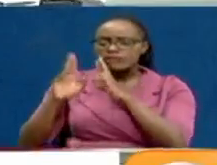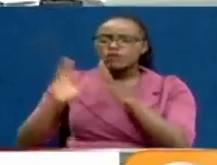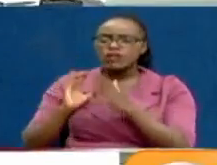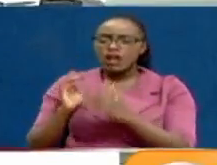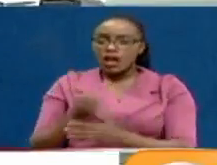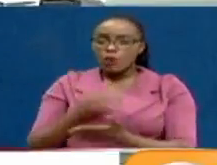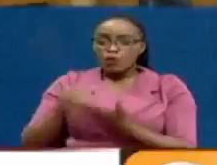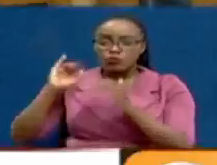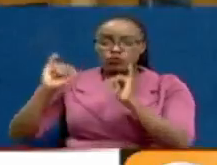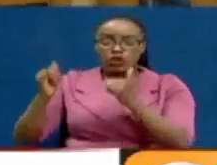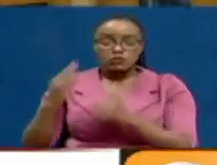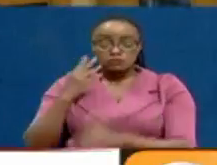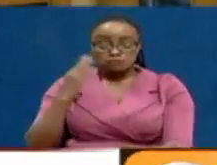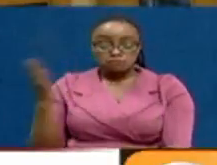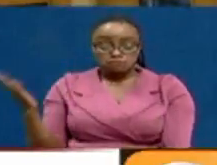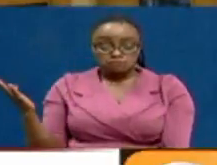details.